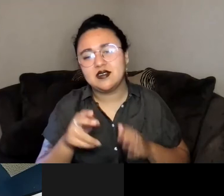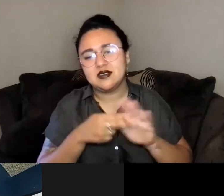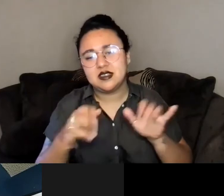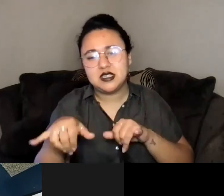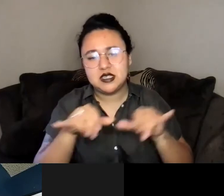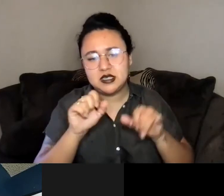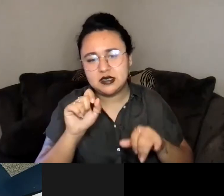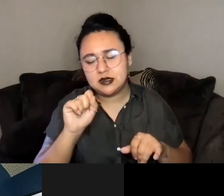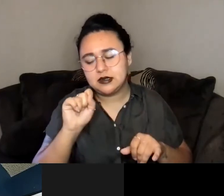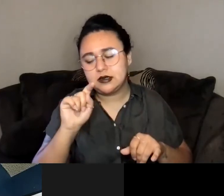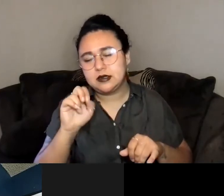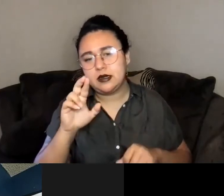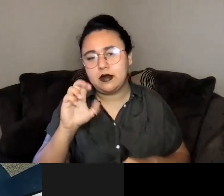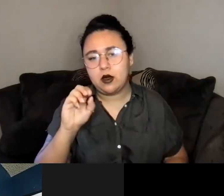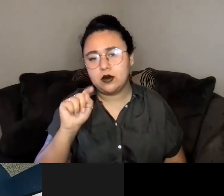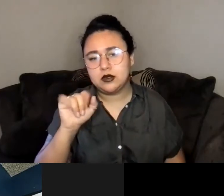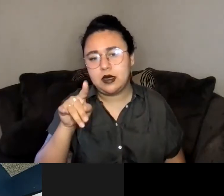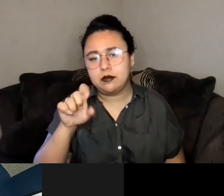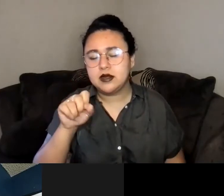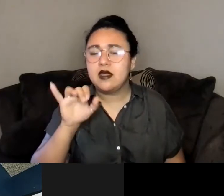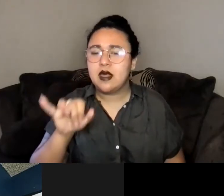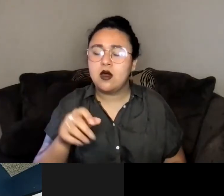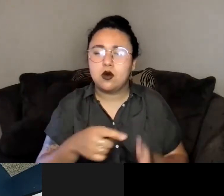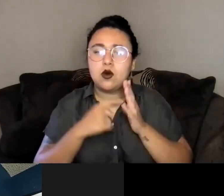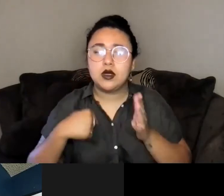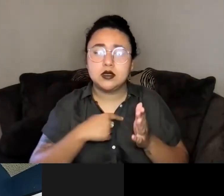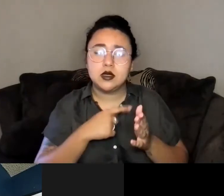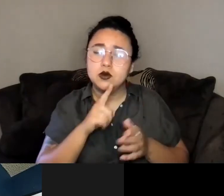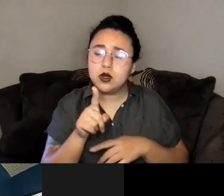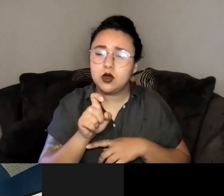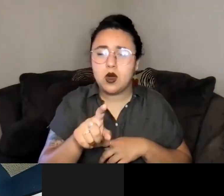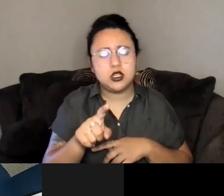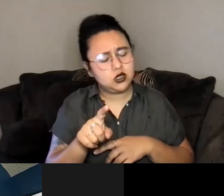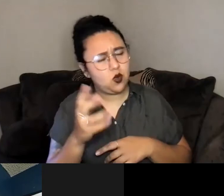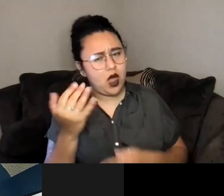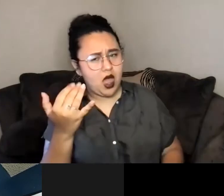us to really question why is that? Like,